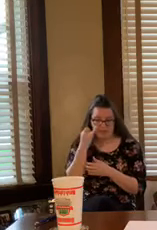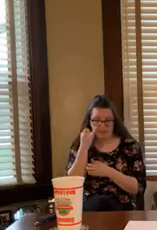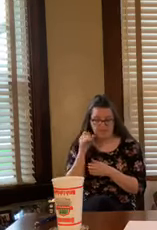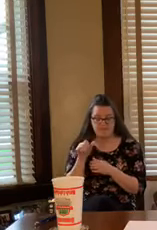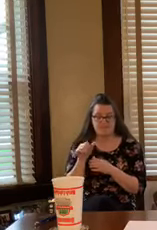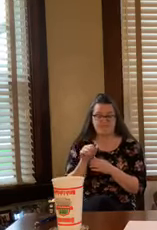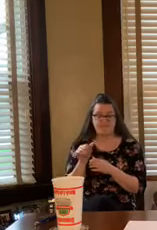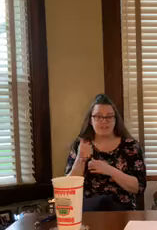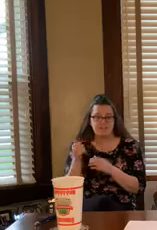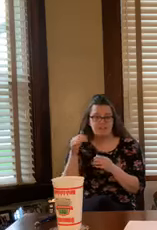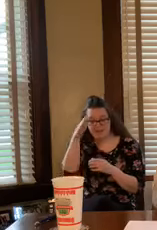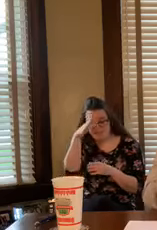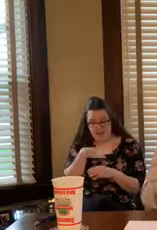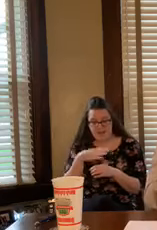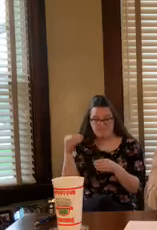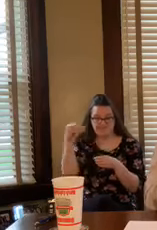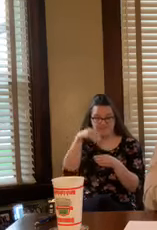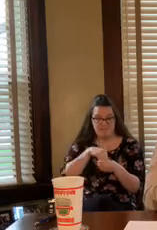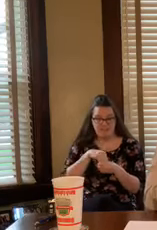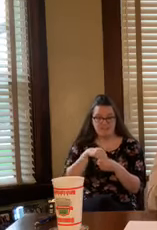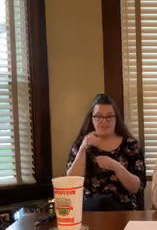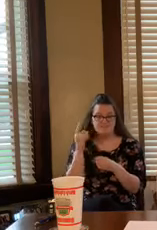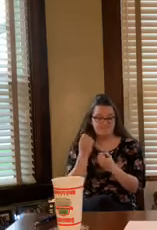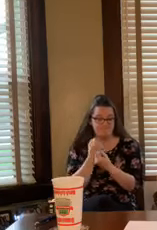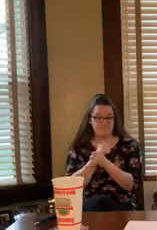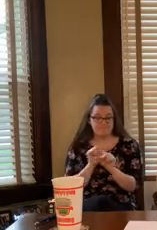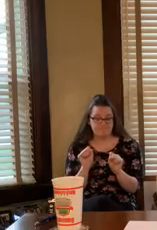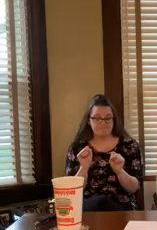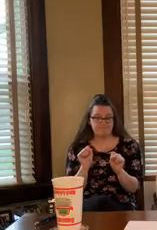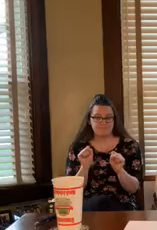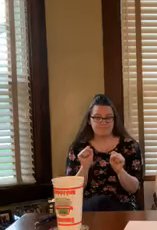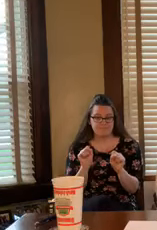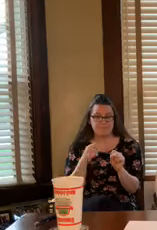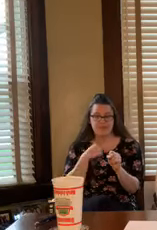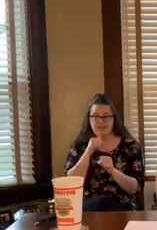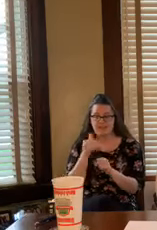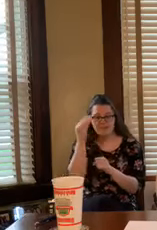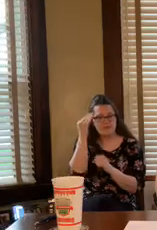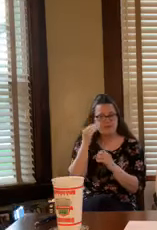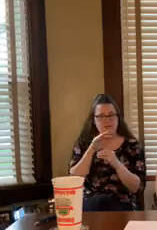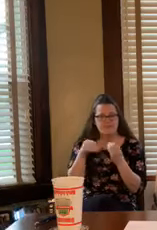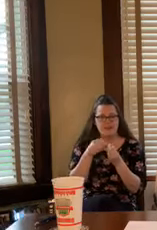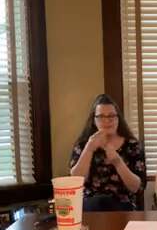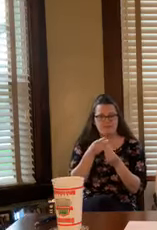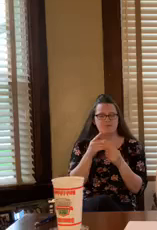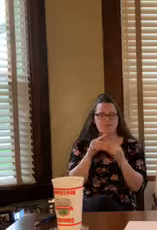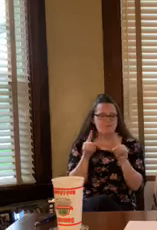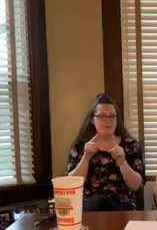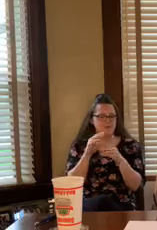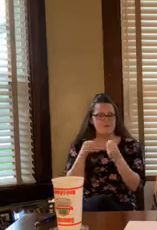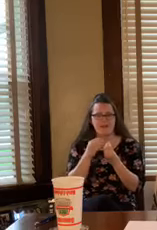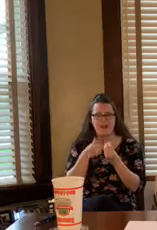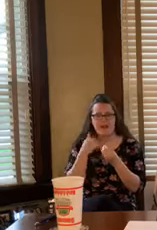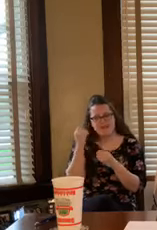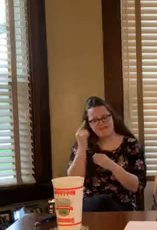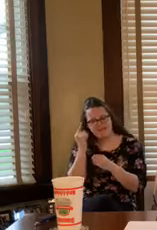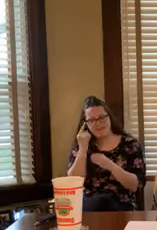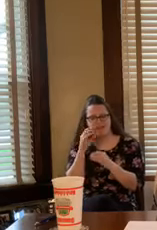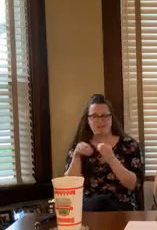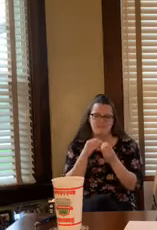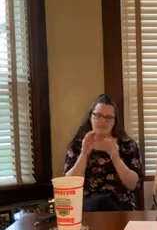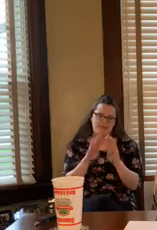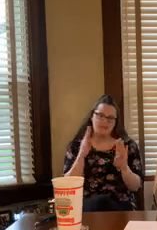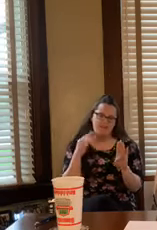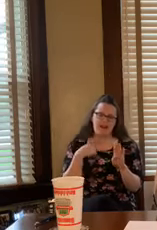enters in, he shall be saved." Now, I don't know about you, but when I think of a door, I think of it in two terms, two